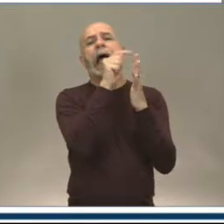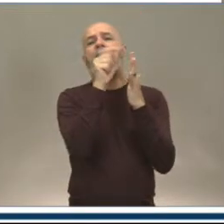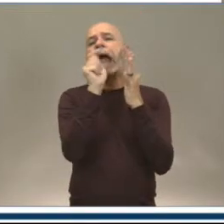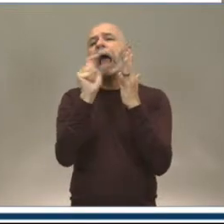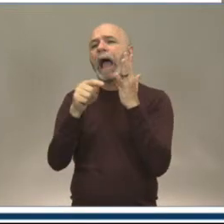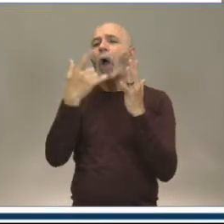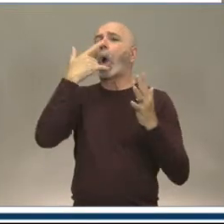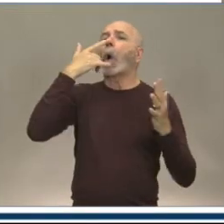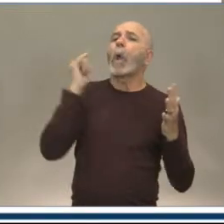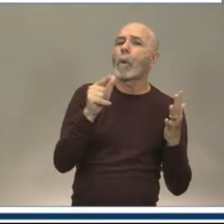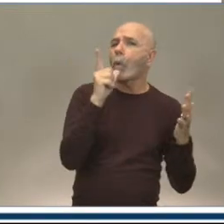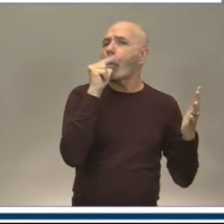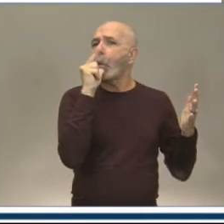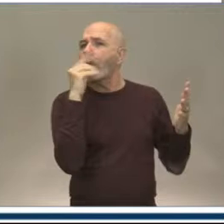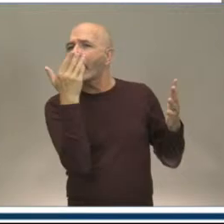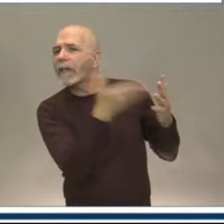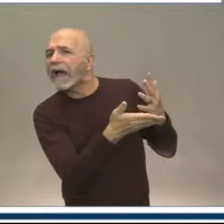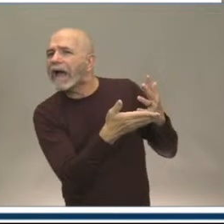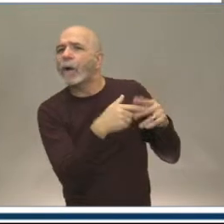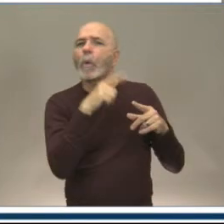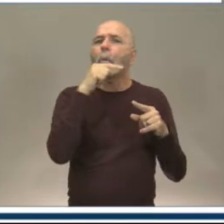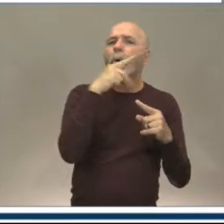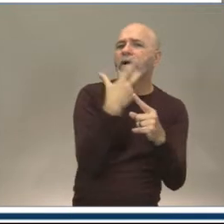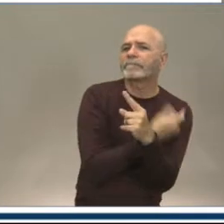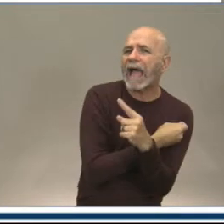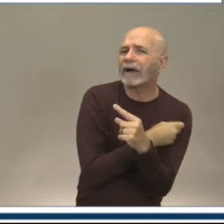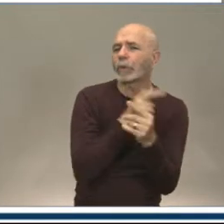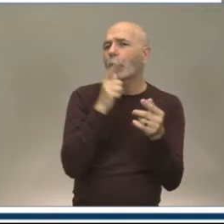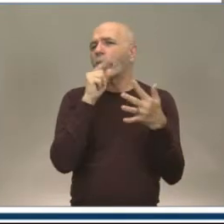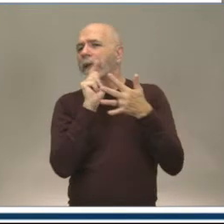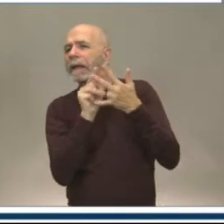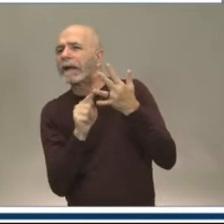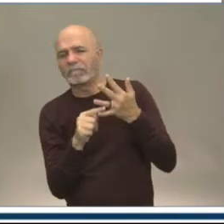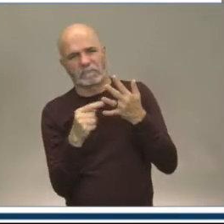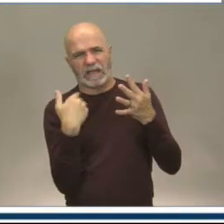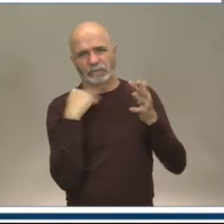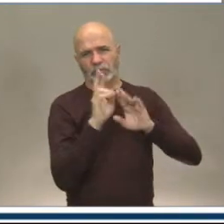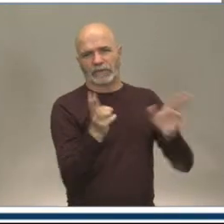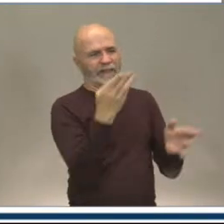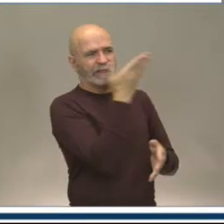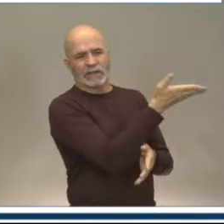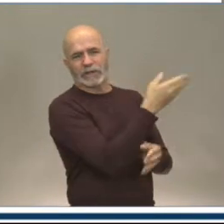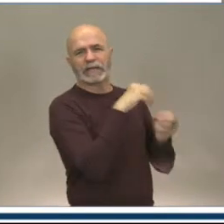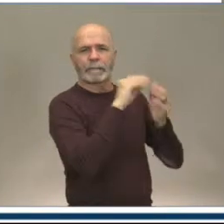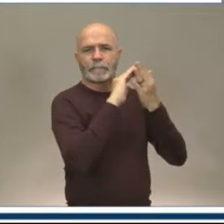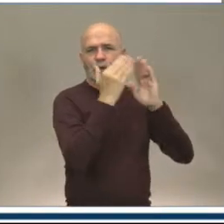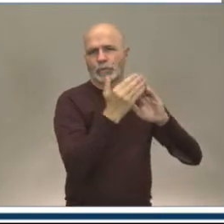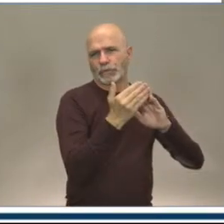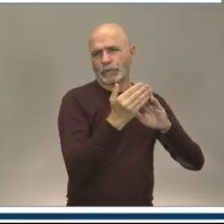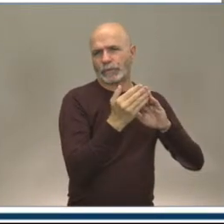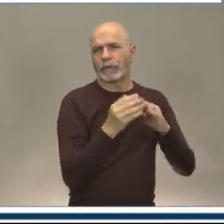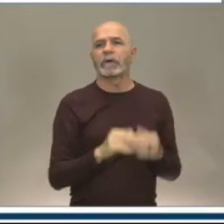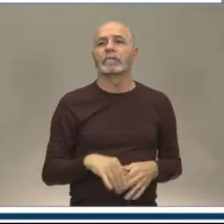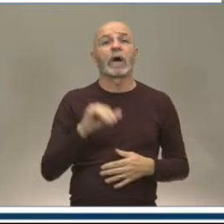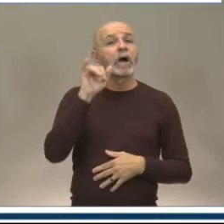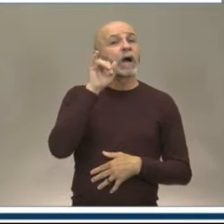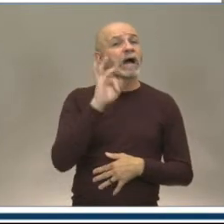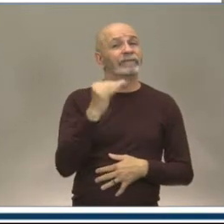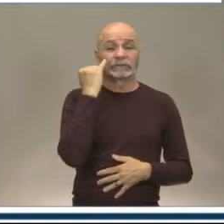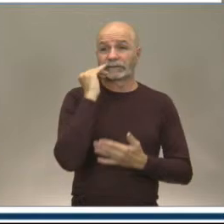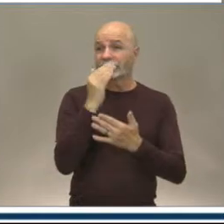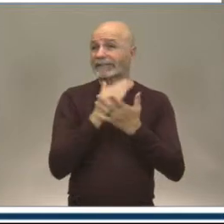vaccine uptake at a local community level, and if there are indications that some communities may need